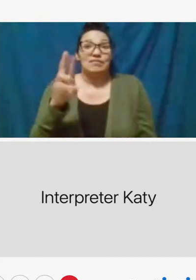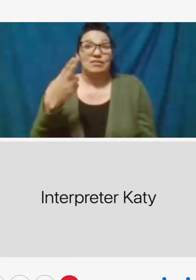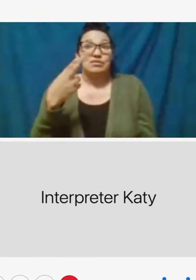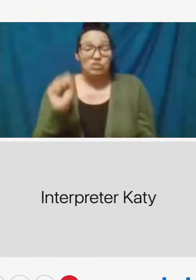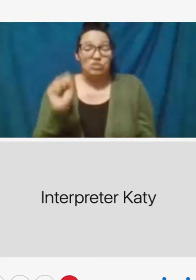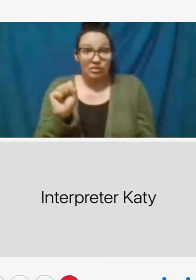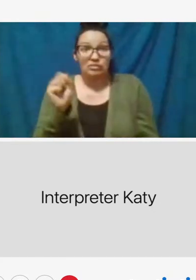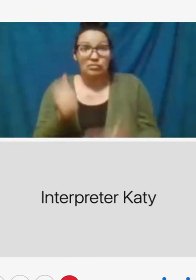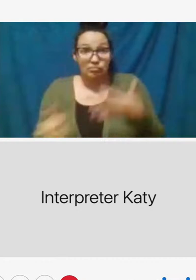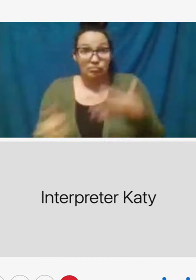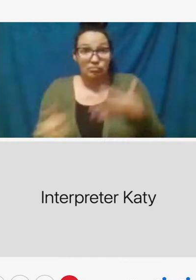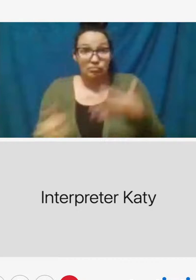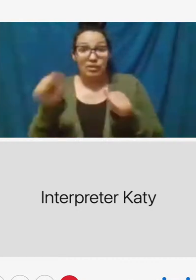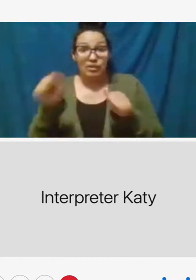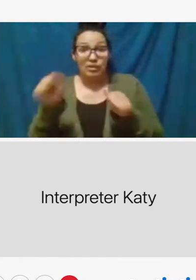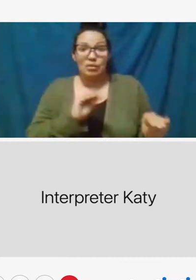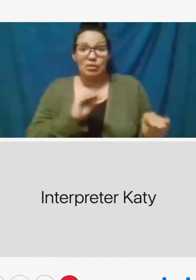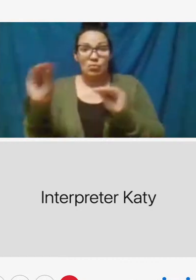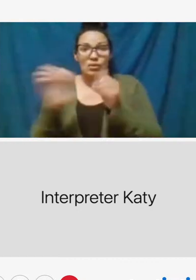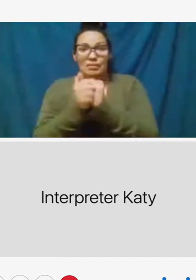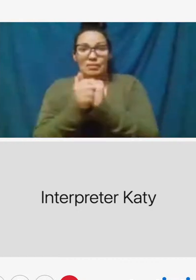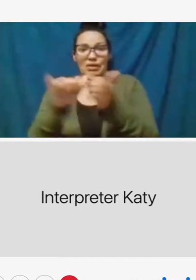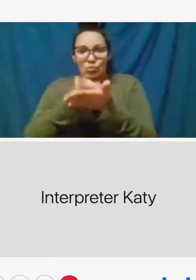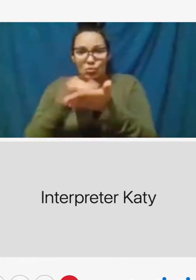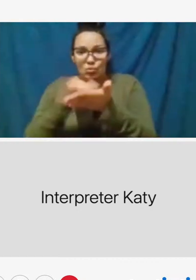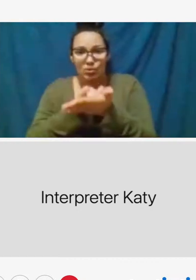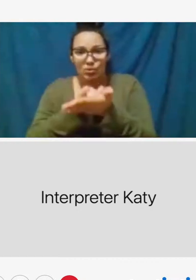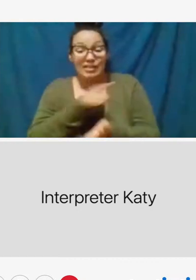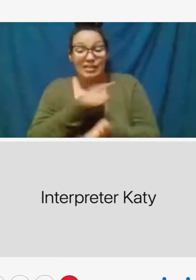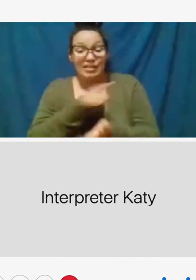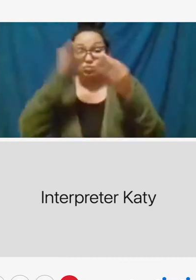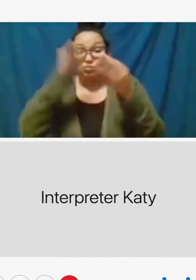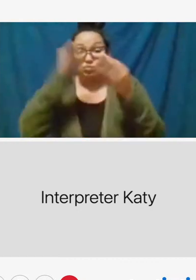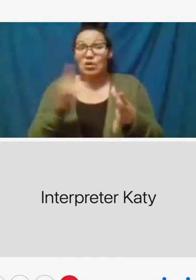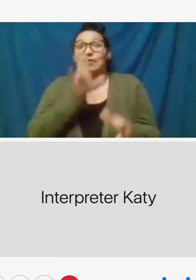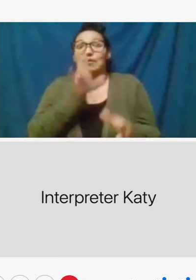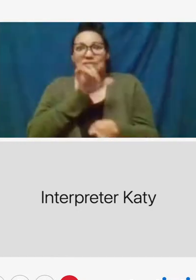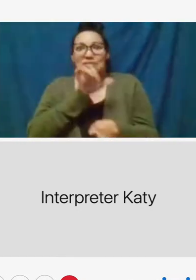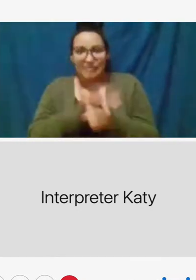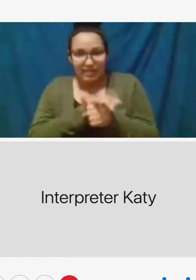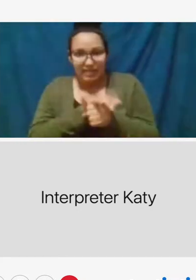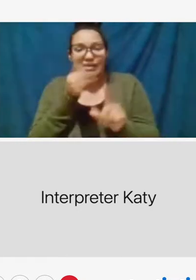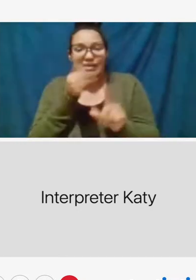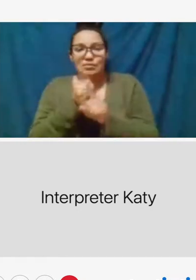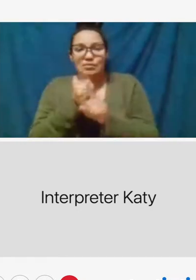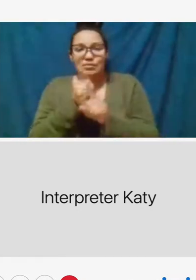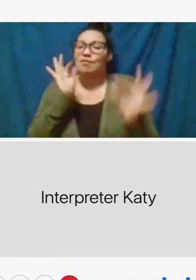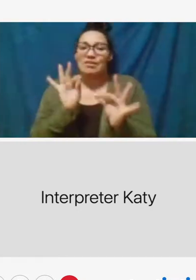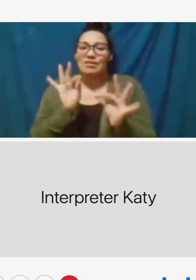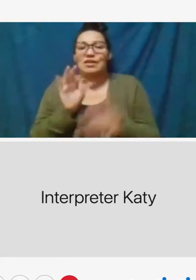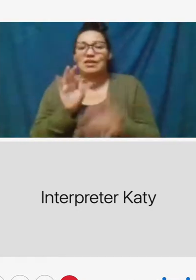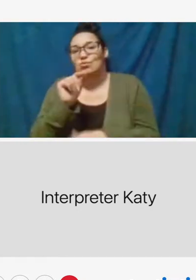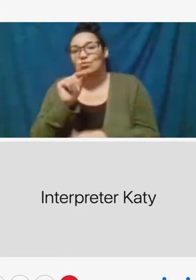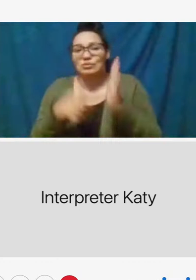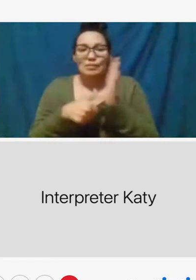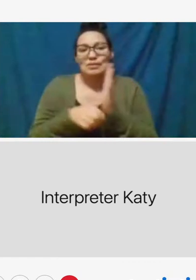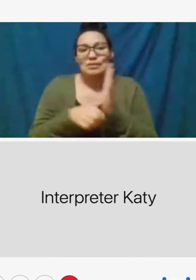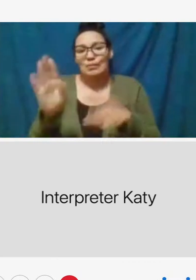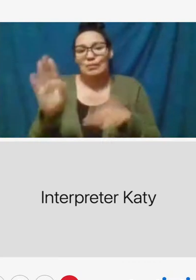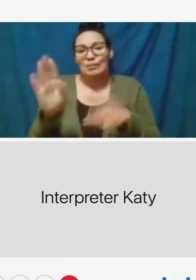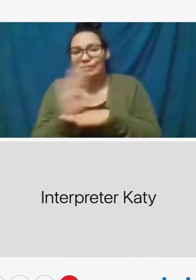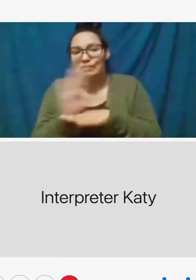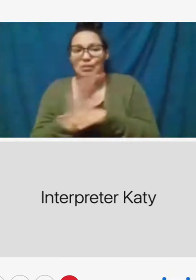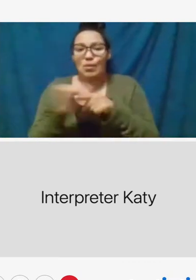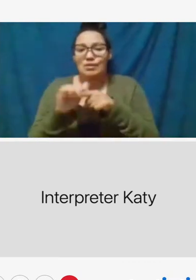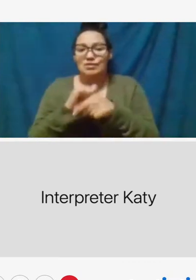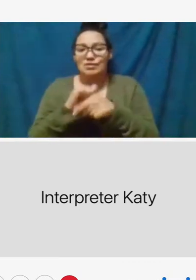New York these students are now deciding dedicating themselves to perfecting their 20page business plan practicing for another competition